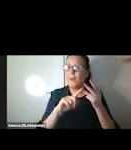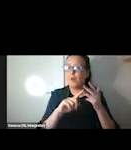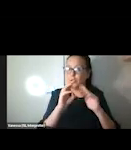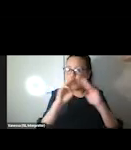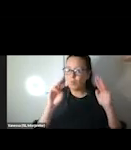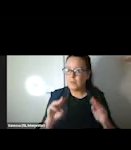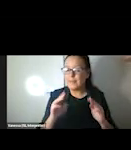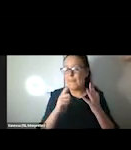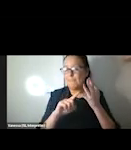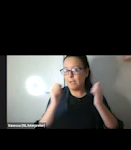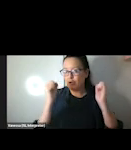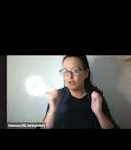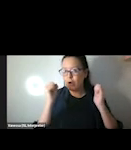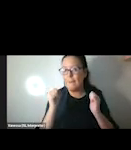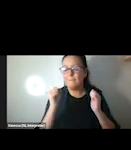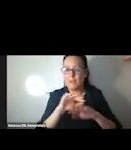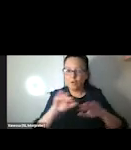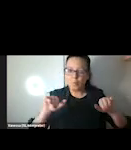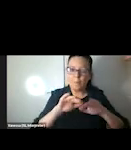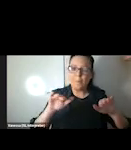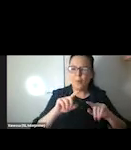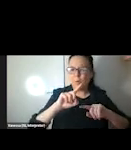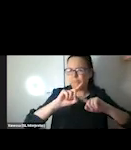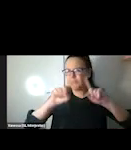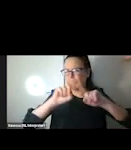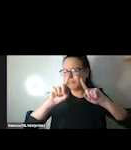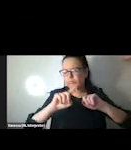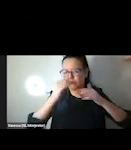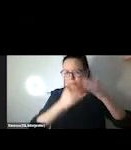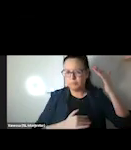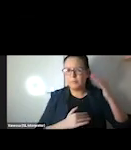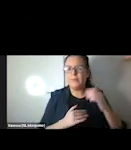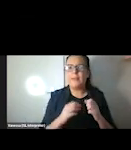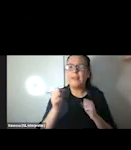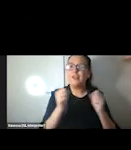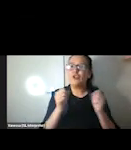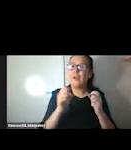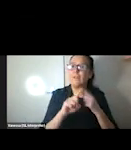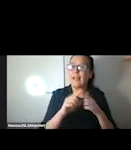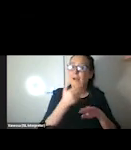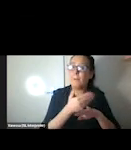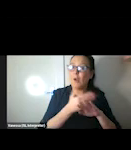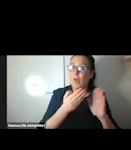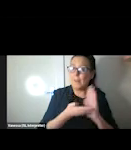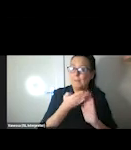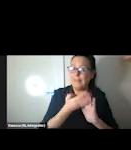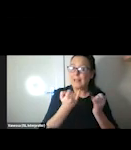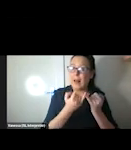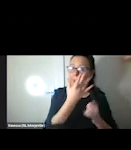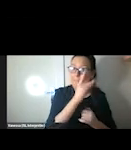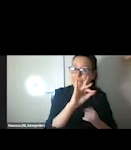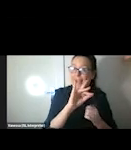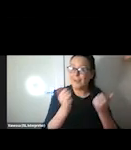pools, and many others. Types of administration, service and employment buildings such as banks and courts, police